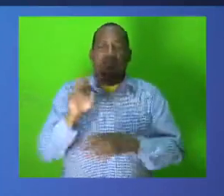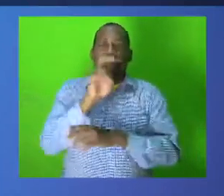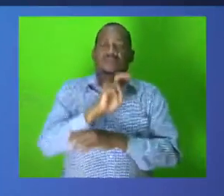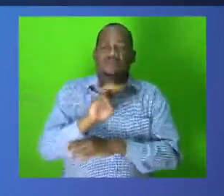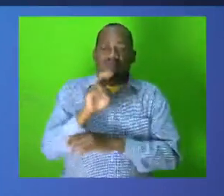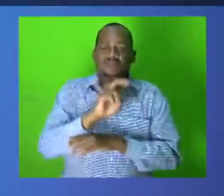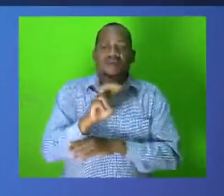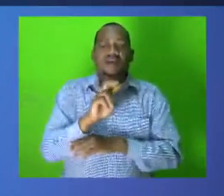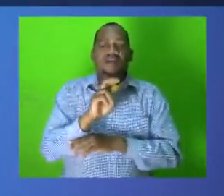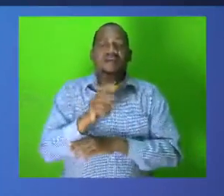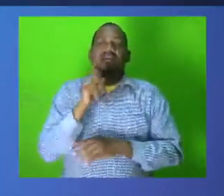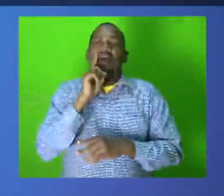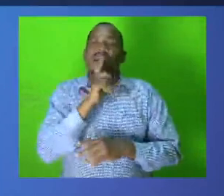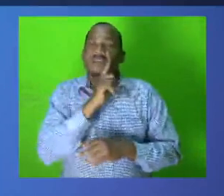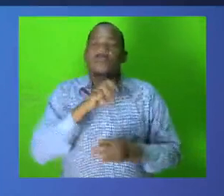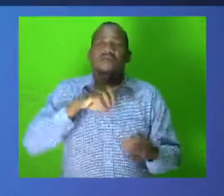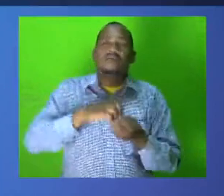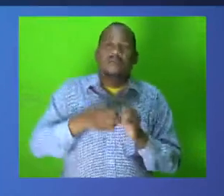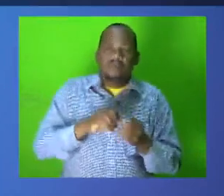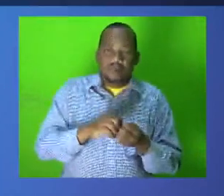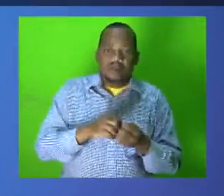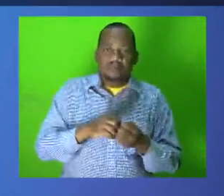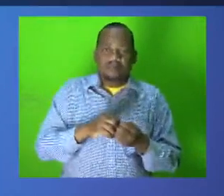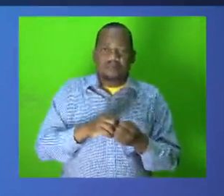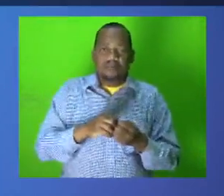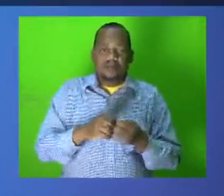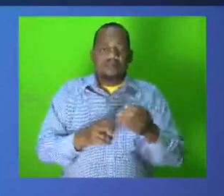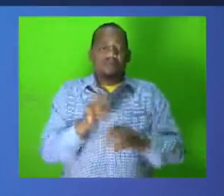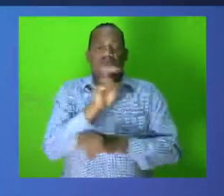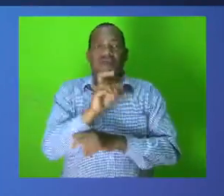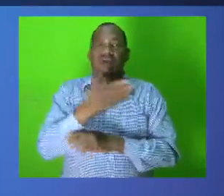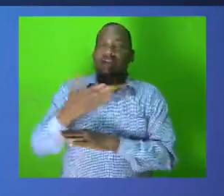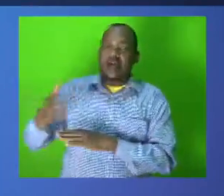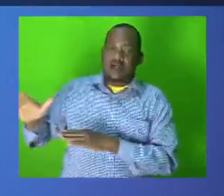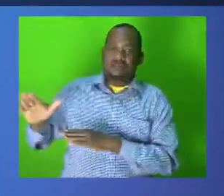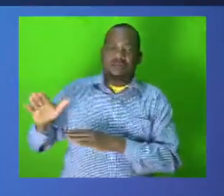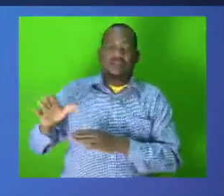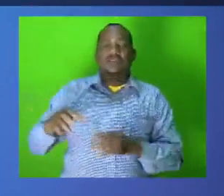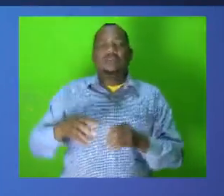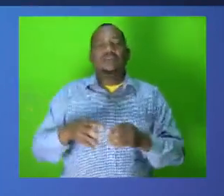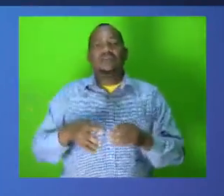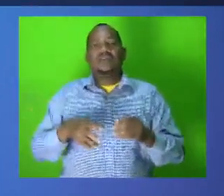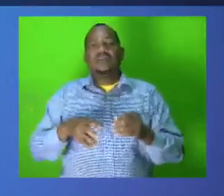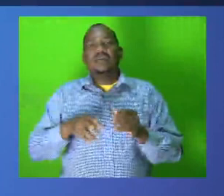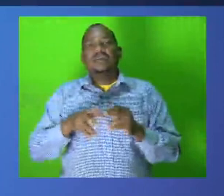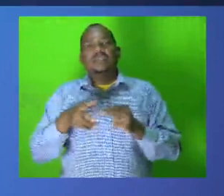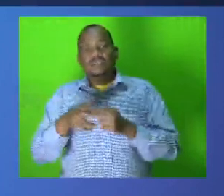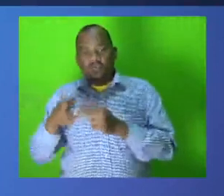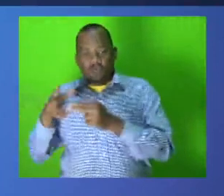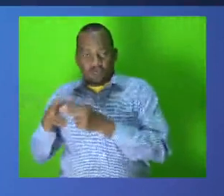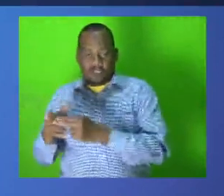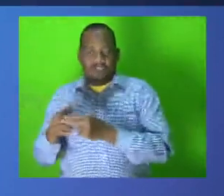work of research to find a solution. Here the topic given to be researched is the one which a